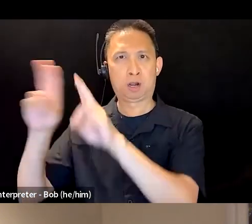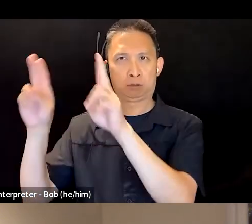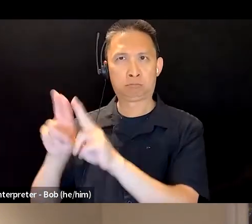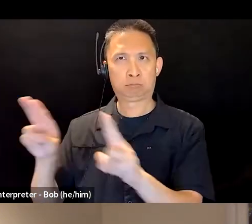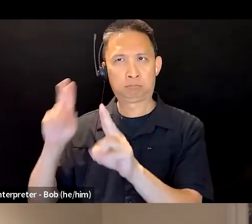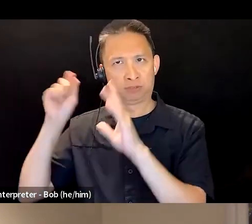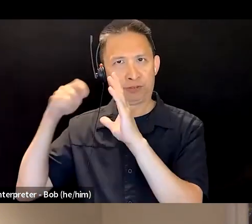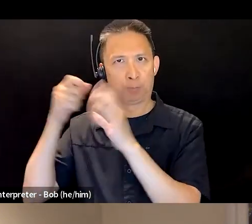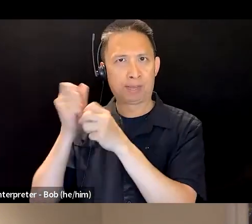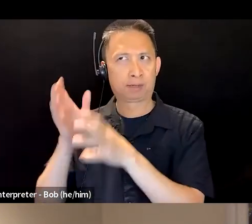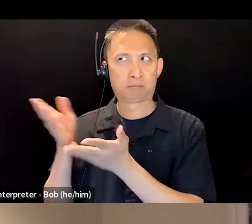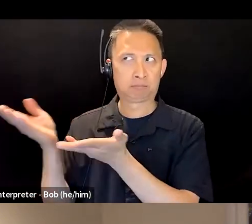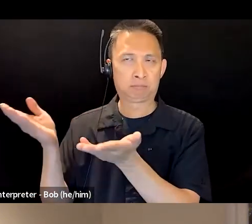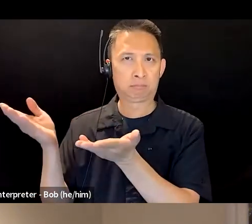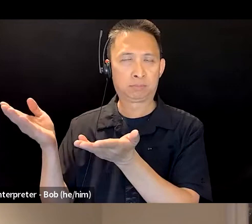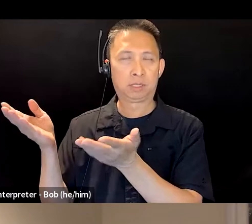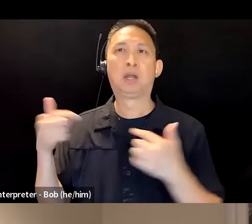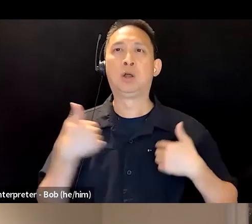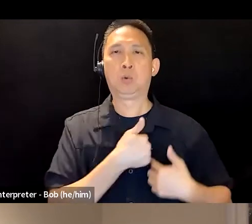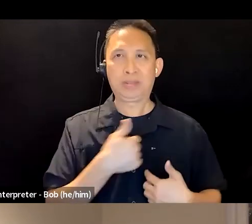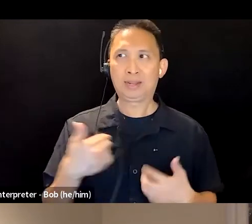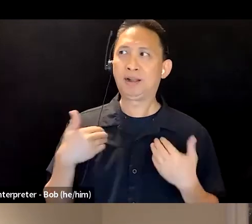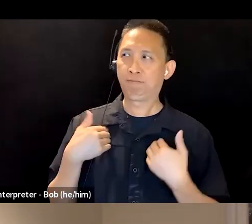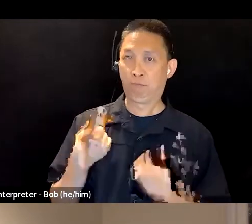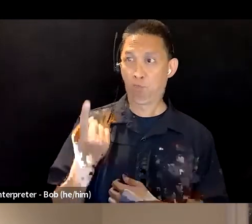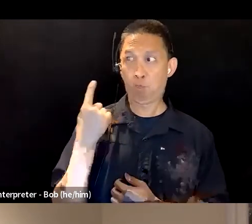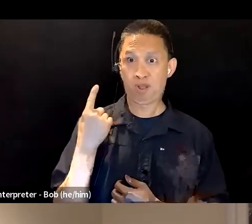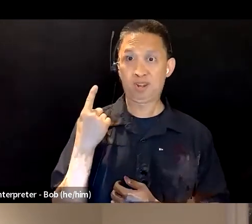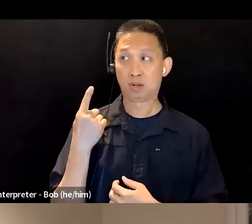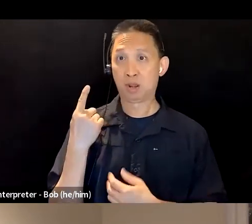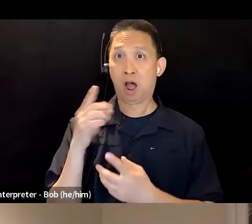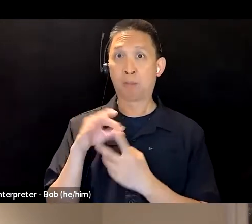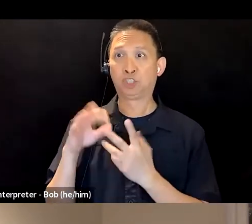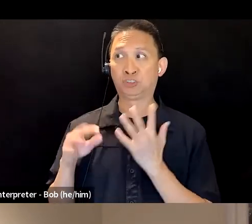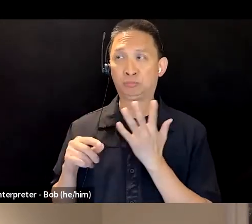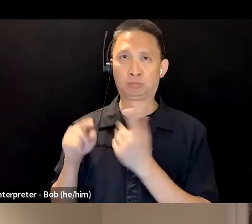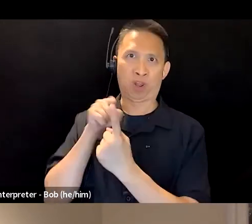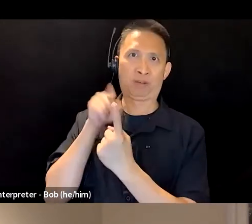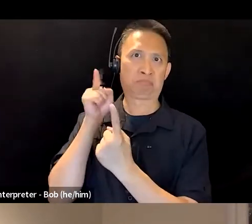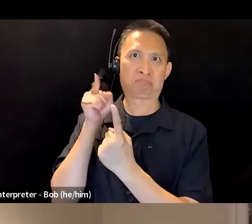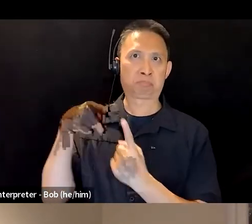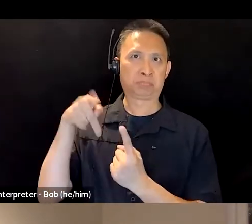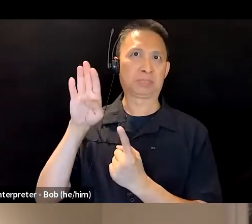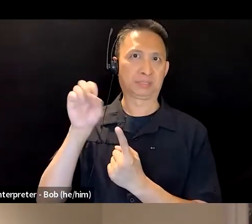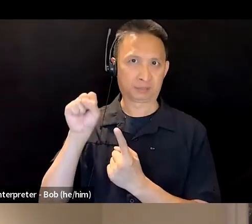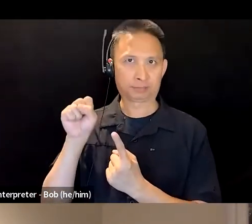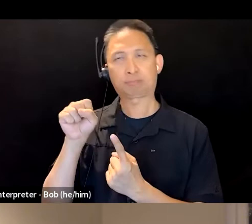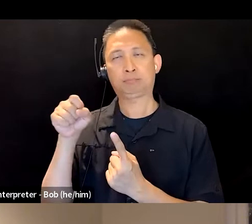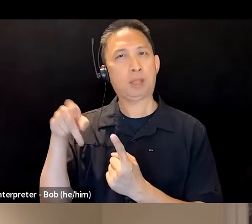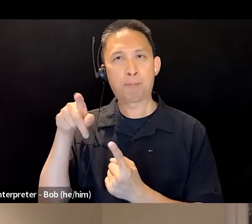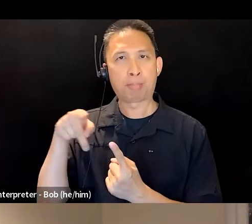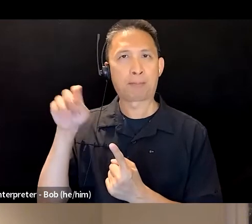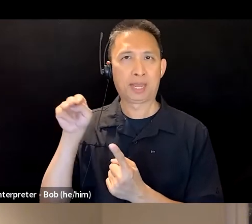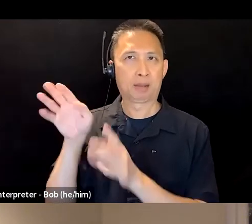that it's only one of the options that we're going to. And I think that folks based in the